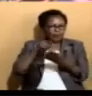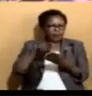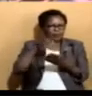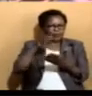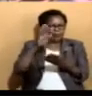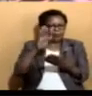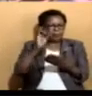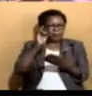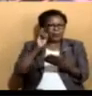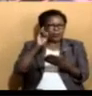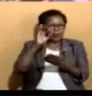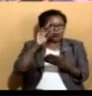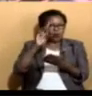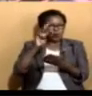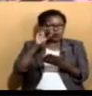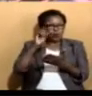this: